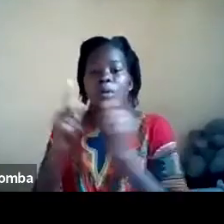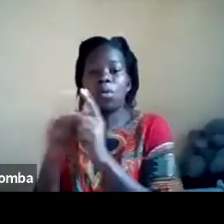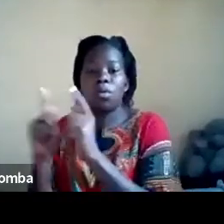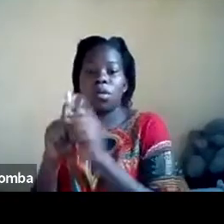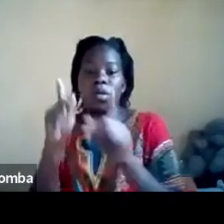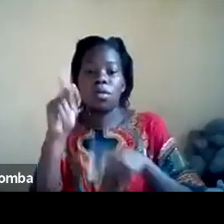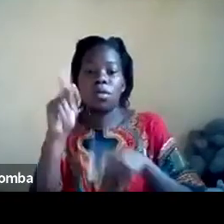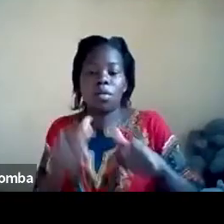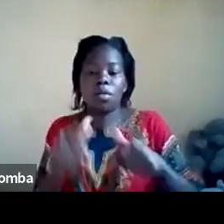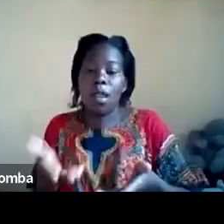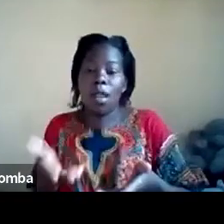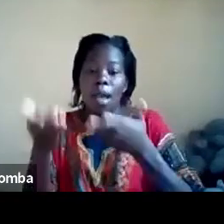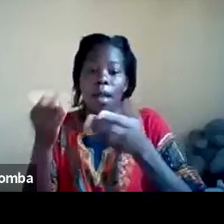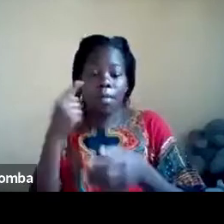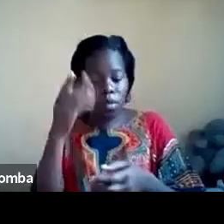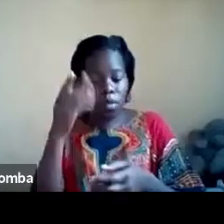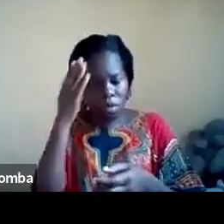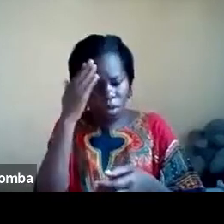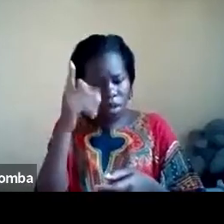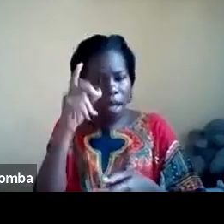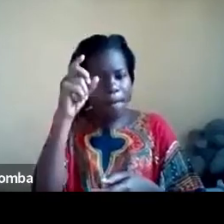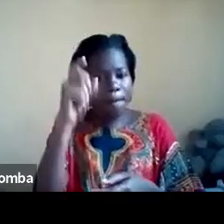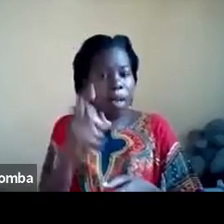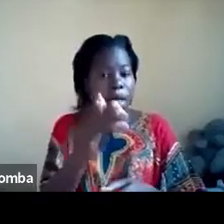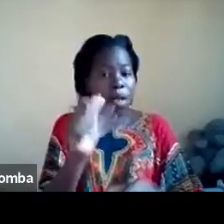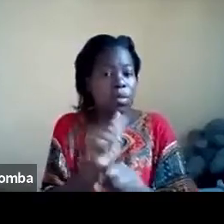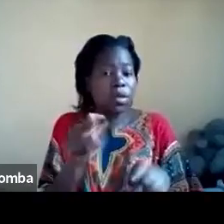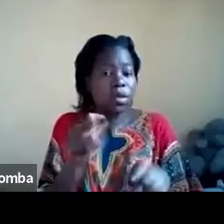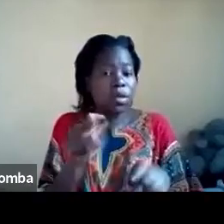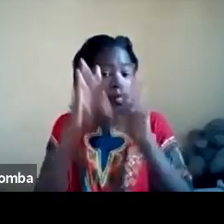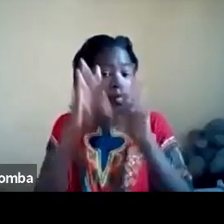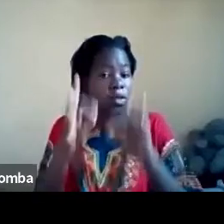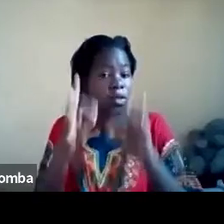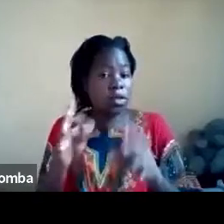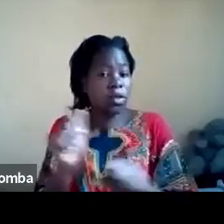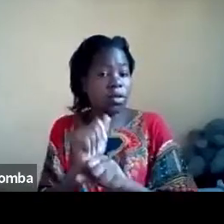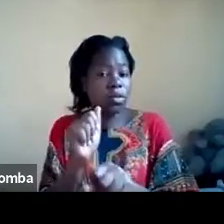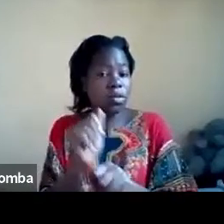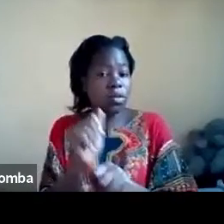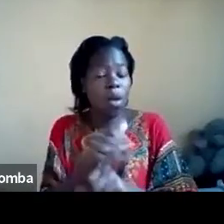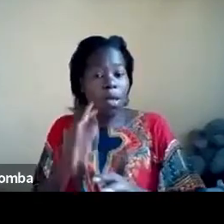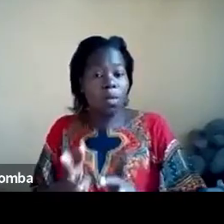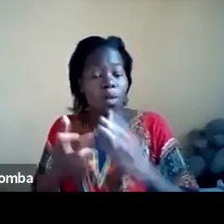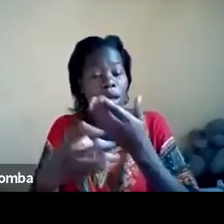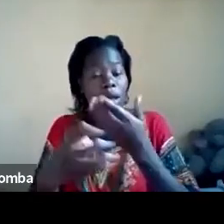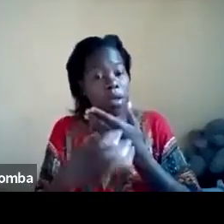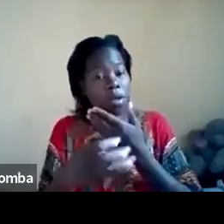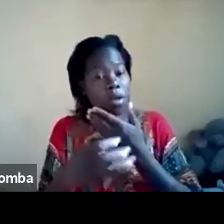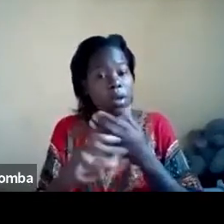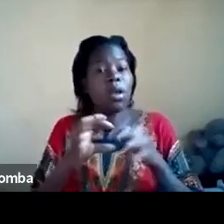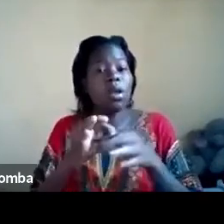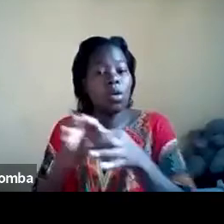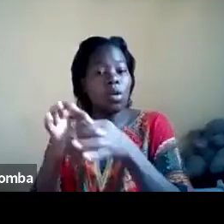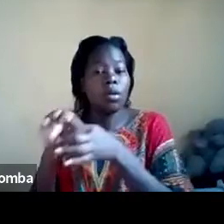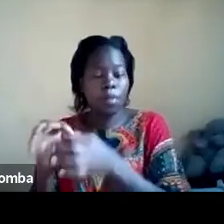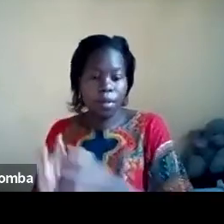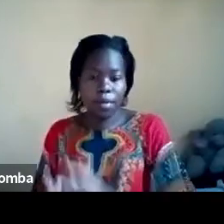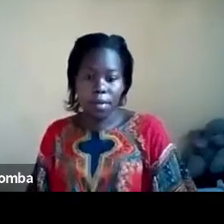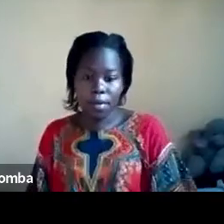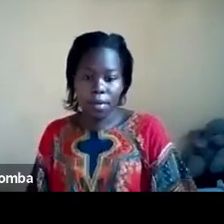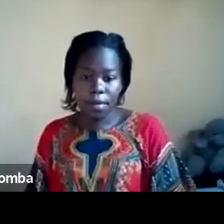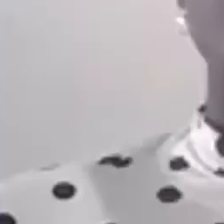know that there's someone out there doing the same thing you're doing or even better, and you can learn and collaborate. You know, again, is